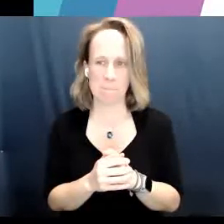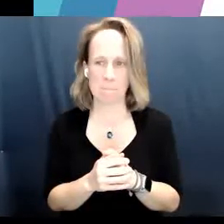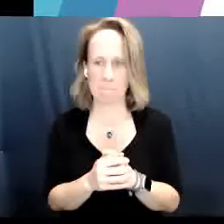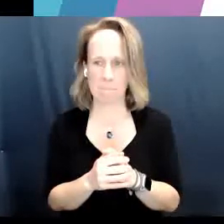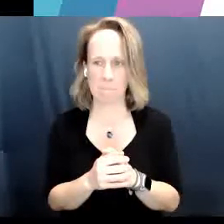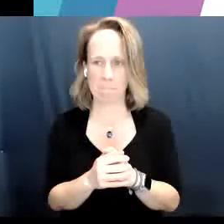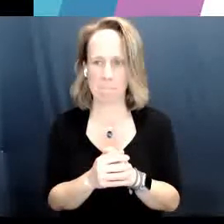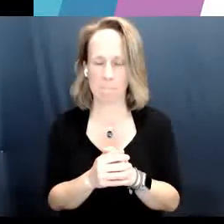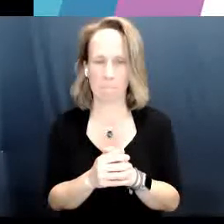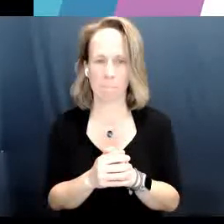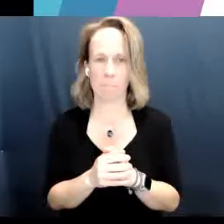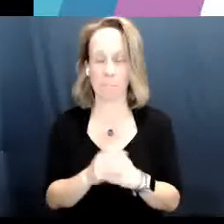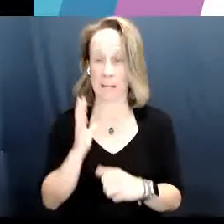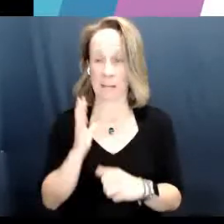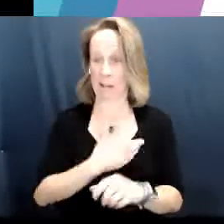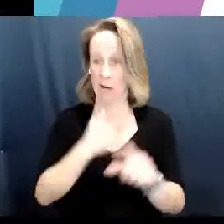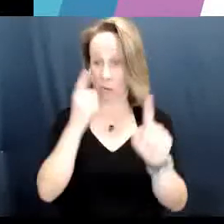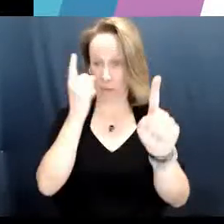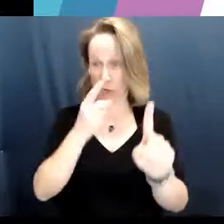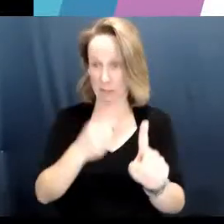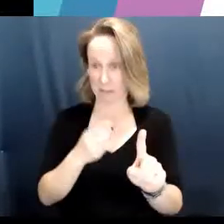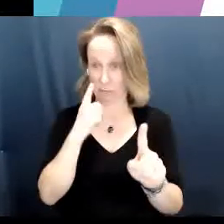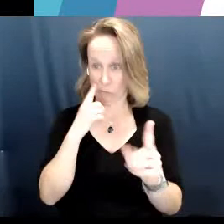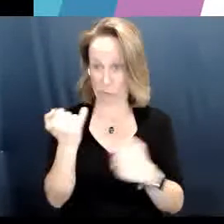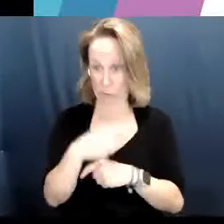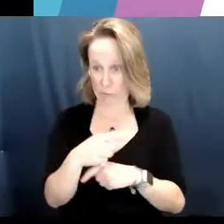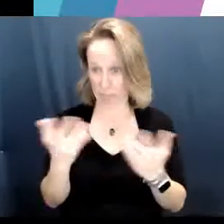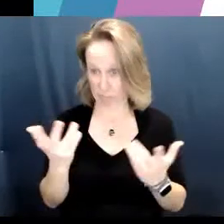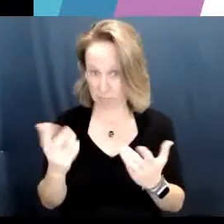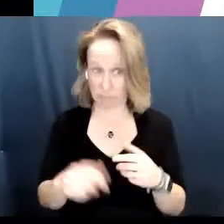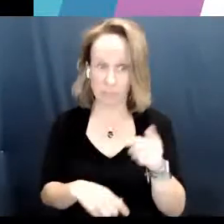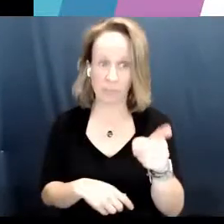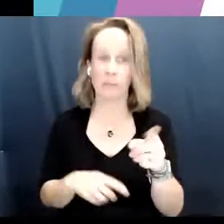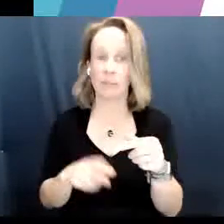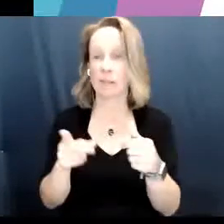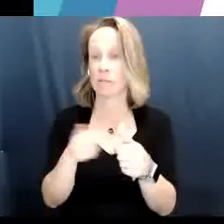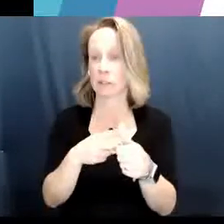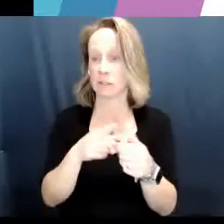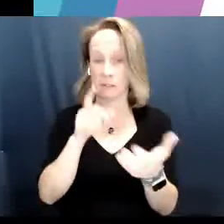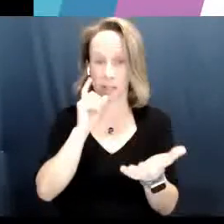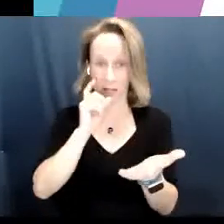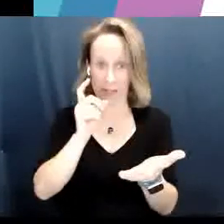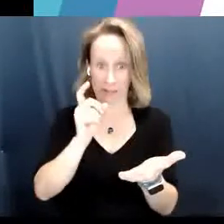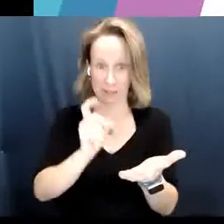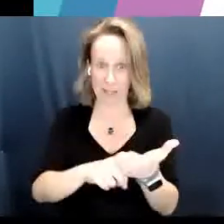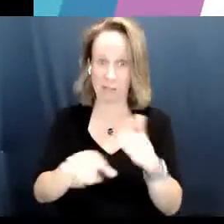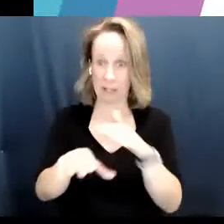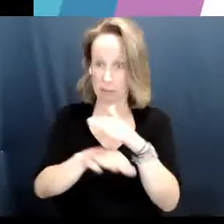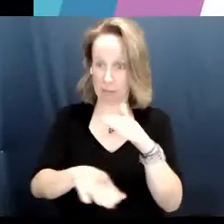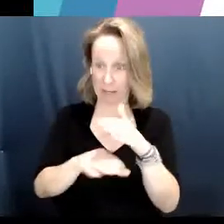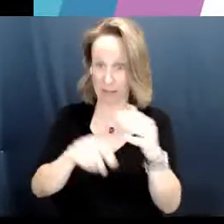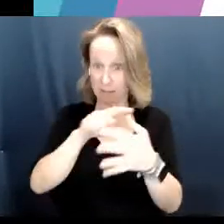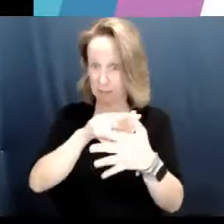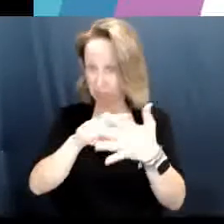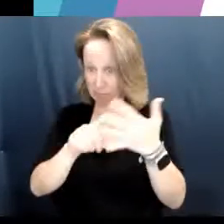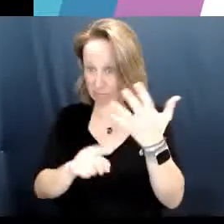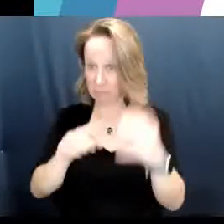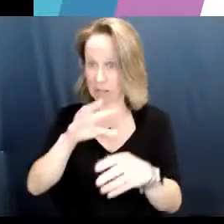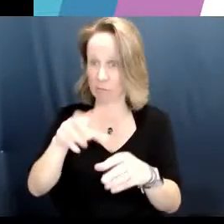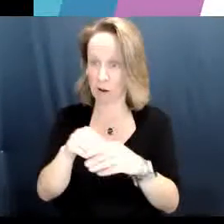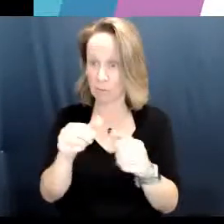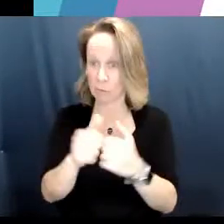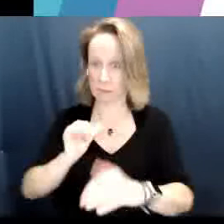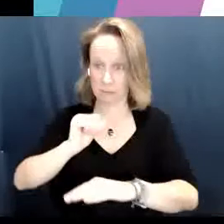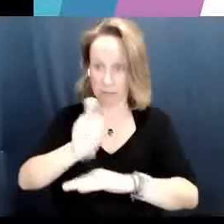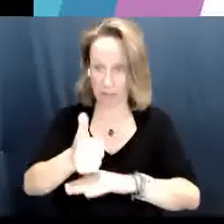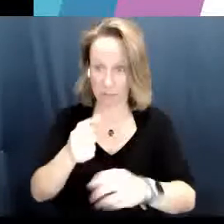Here are our objectives for the day. First, we will identify the basic components of a sexual violence support group. Then we will analyze